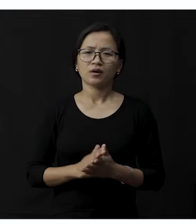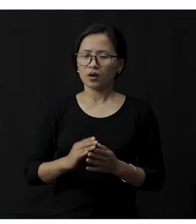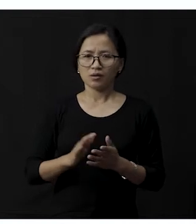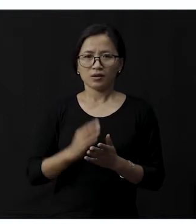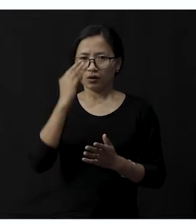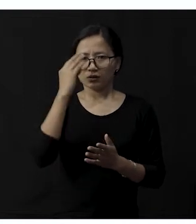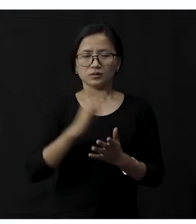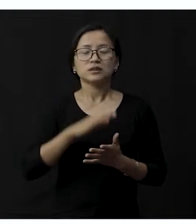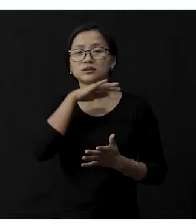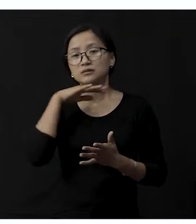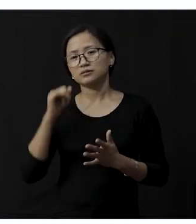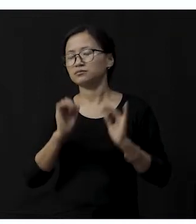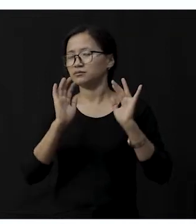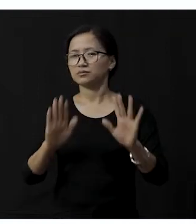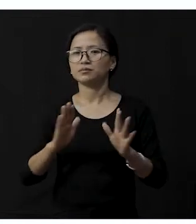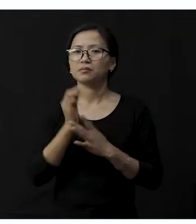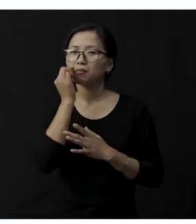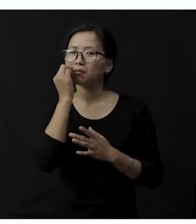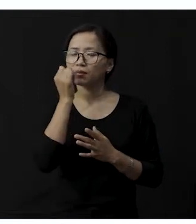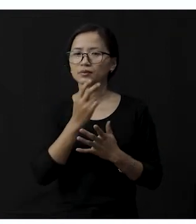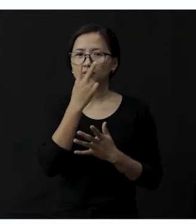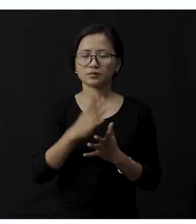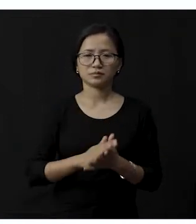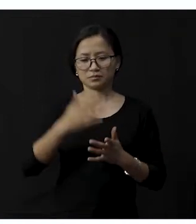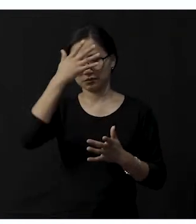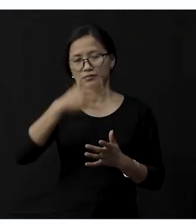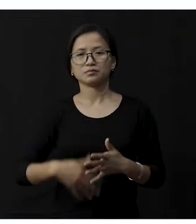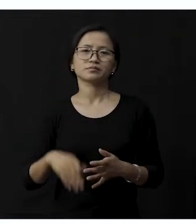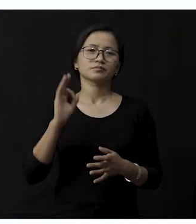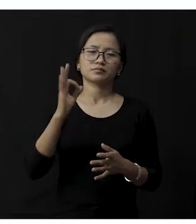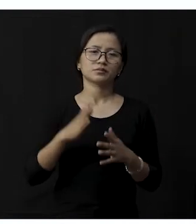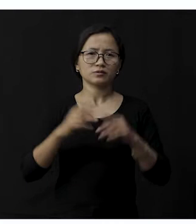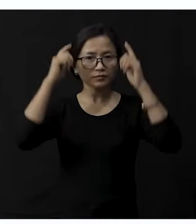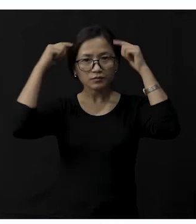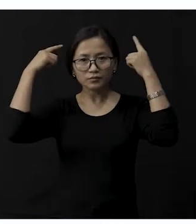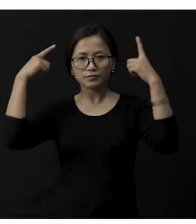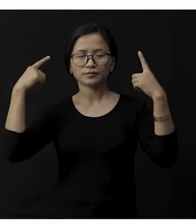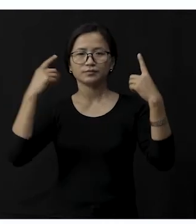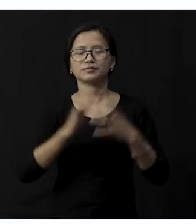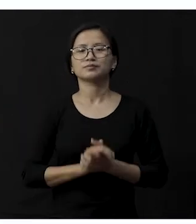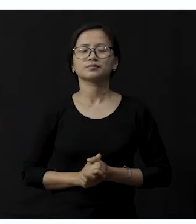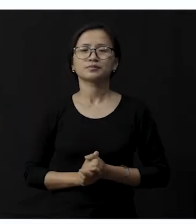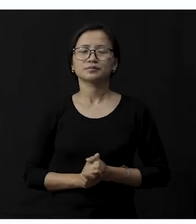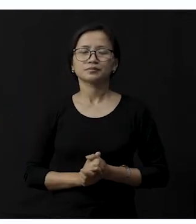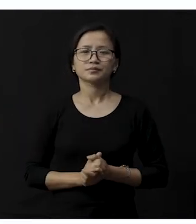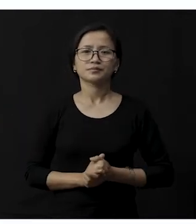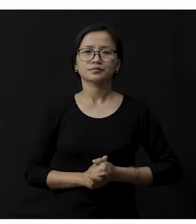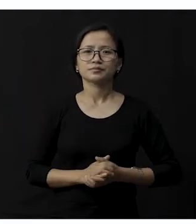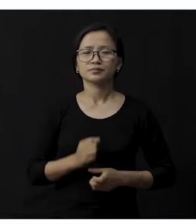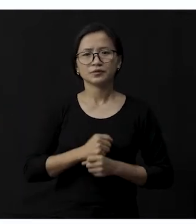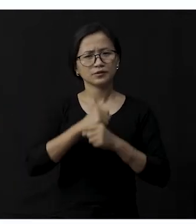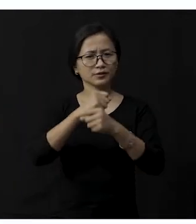has. And the boys look handsome with curly hair. And the gifts are